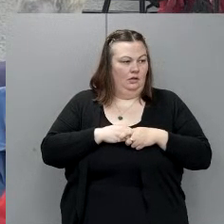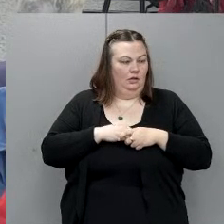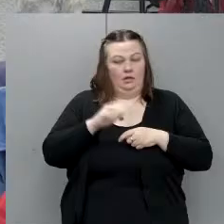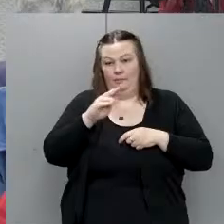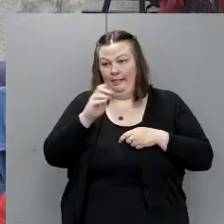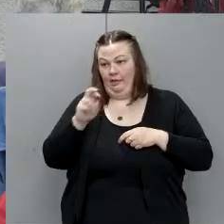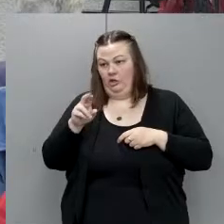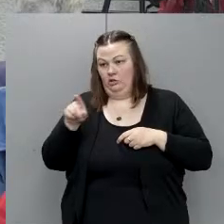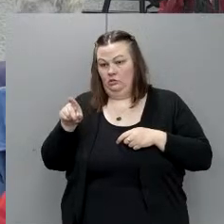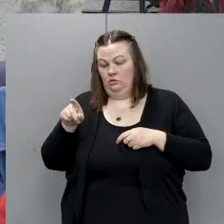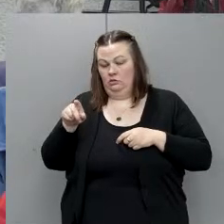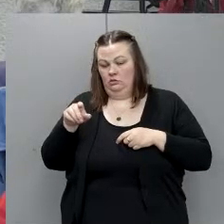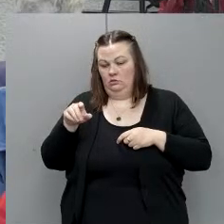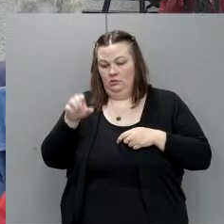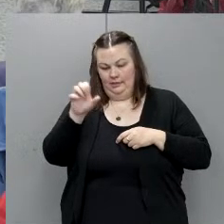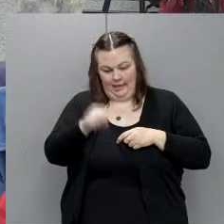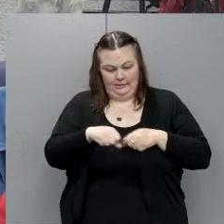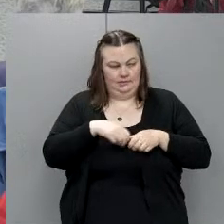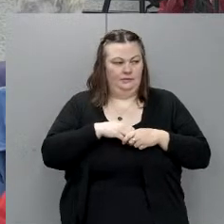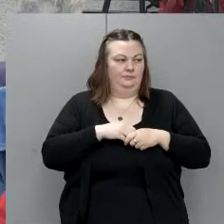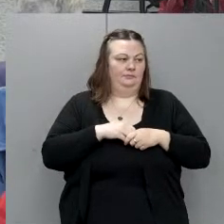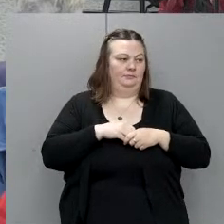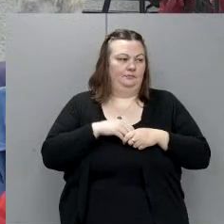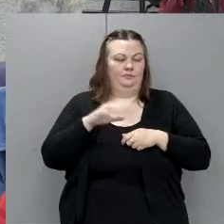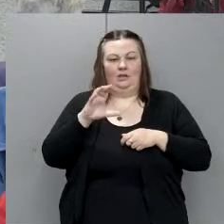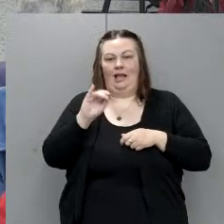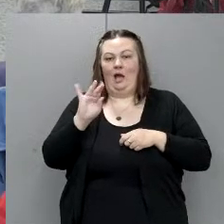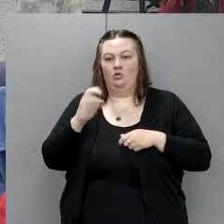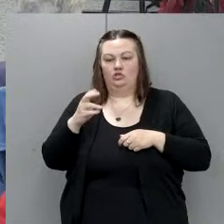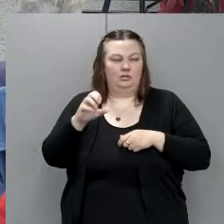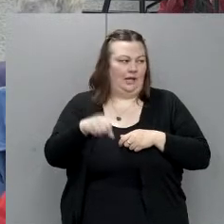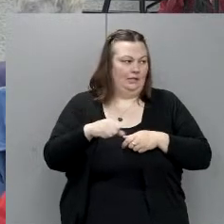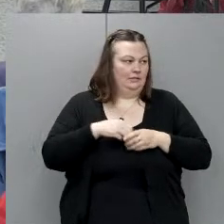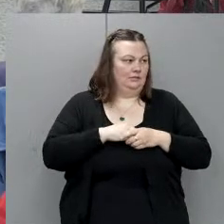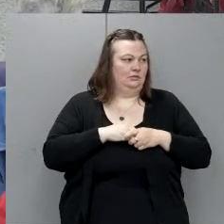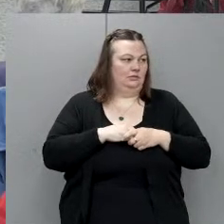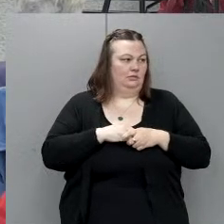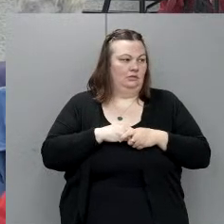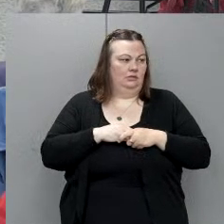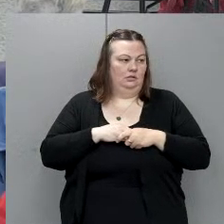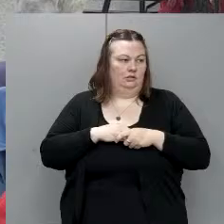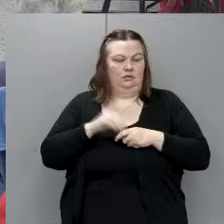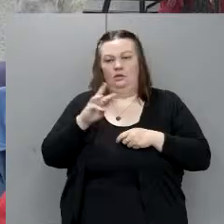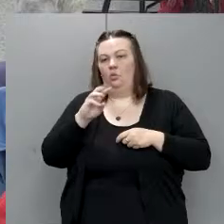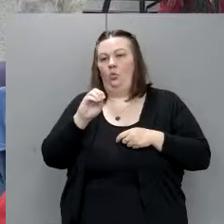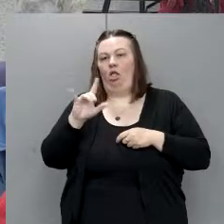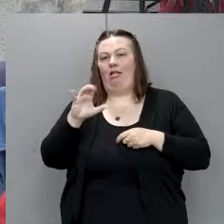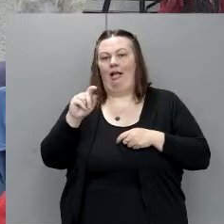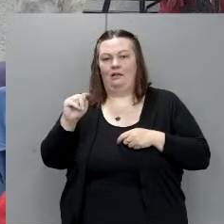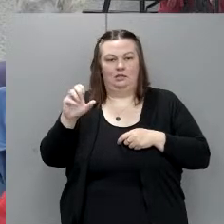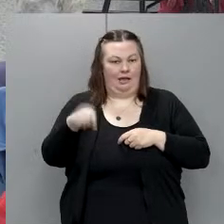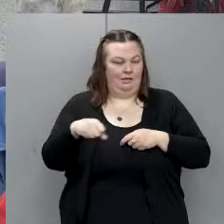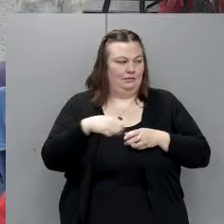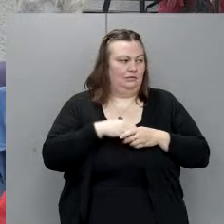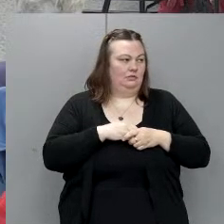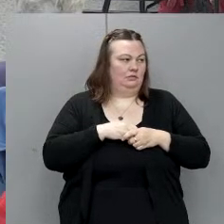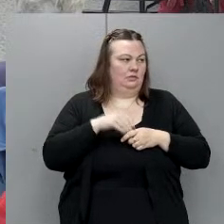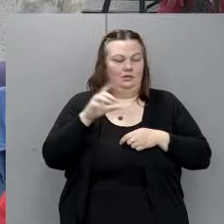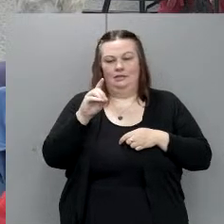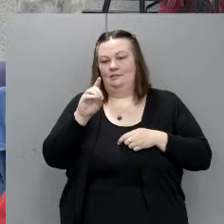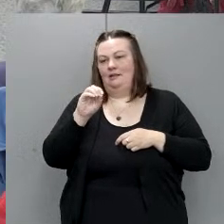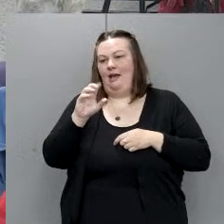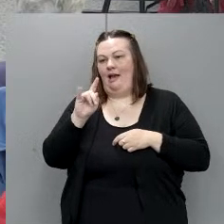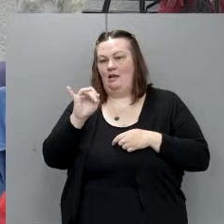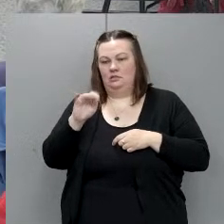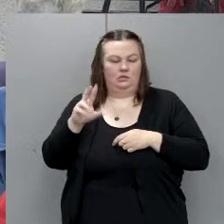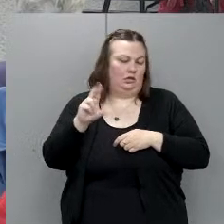Trustee Miller? Yes. Trustee Couch? Yes. Trustee Walcott? Yes. Trustee